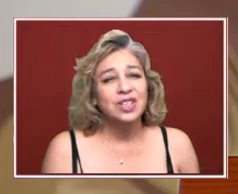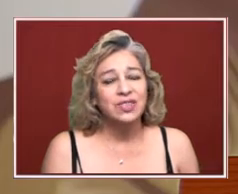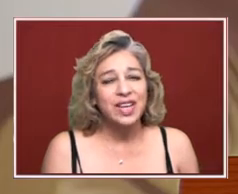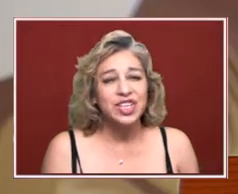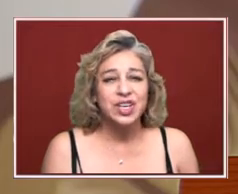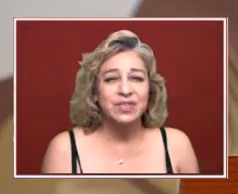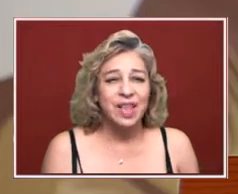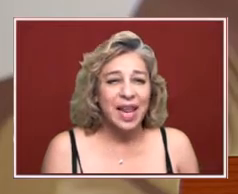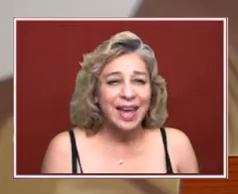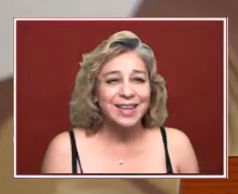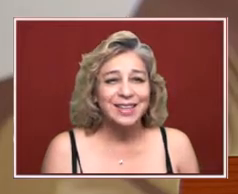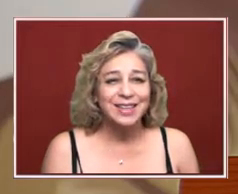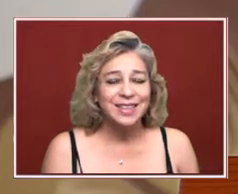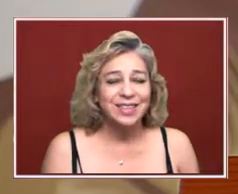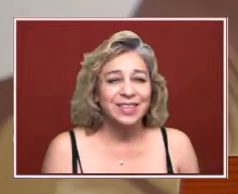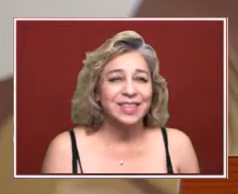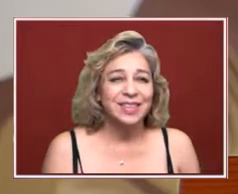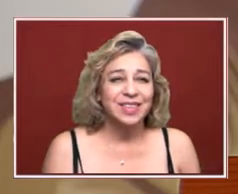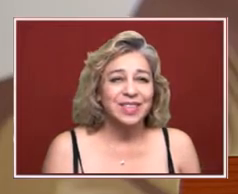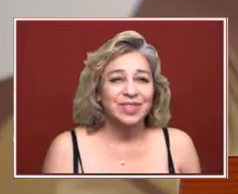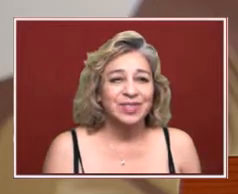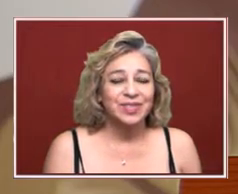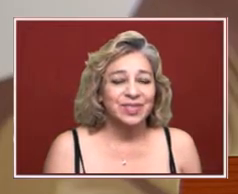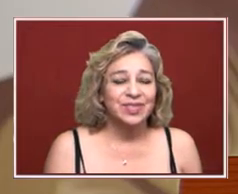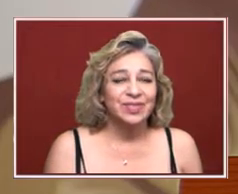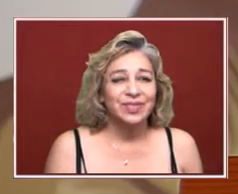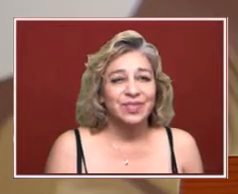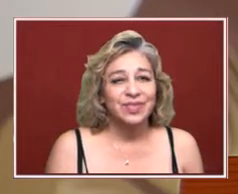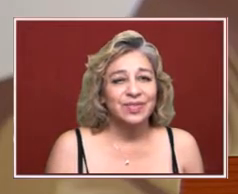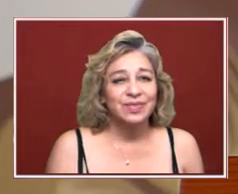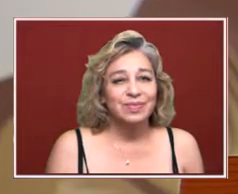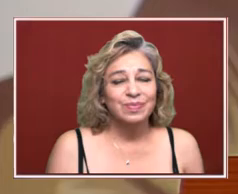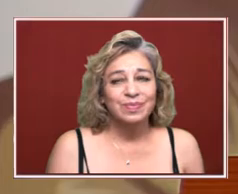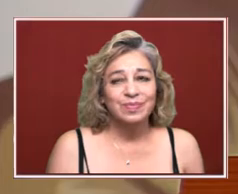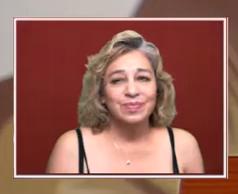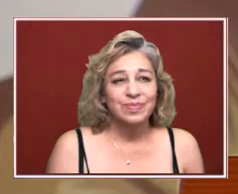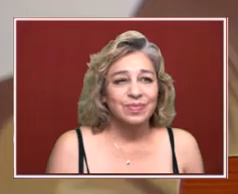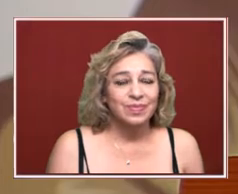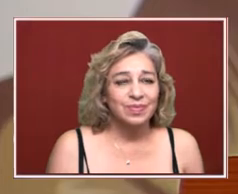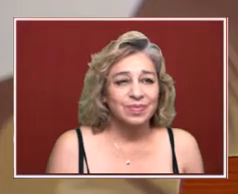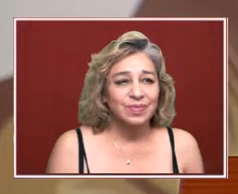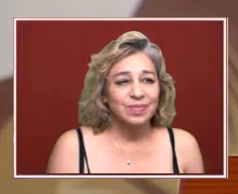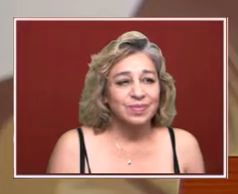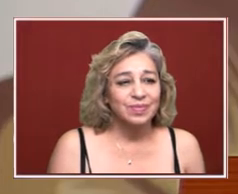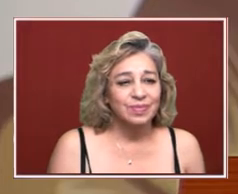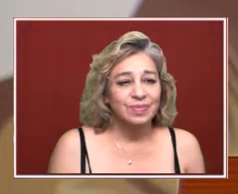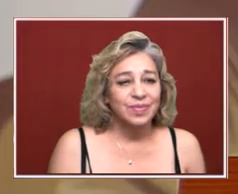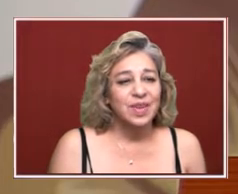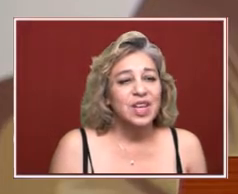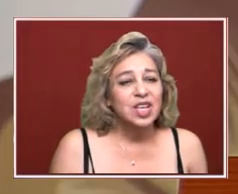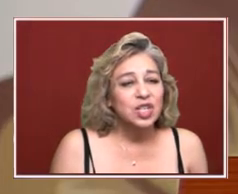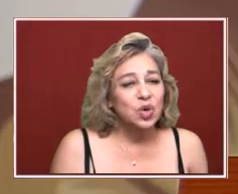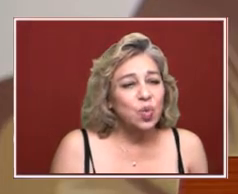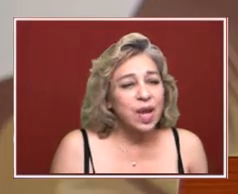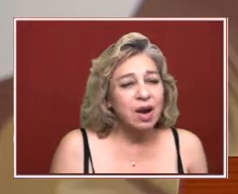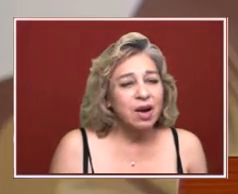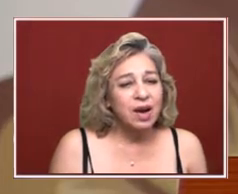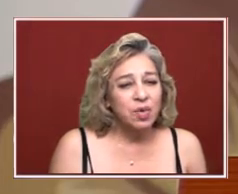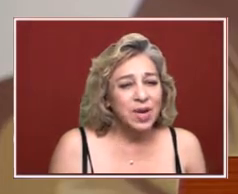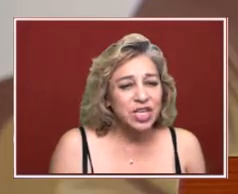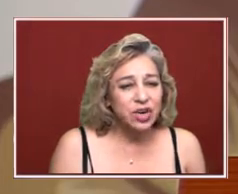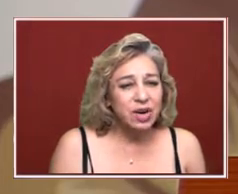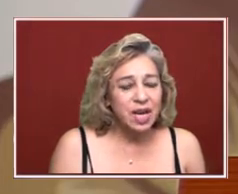the cultivation of the land. Entonces, estamos regresando al campo. So we